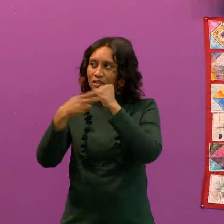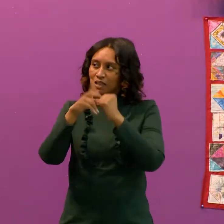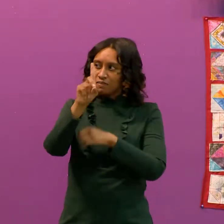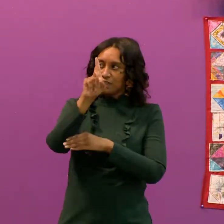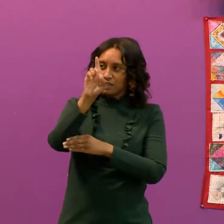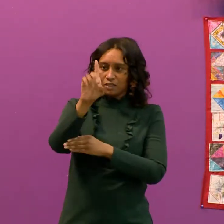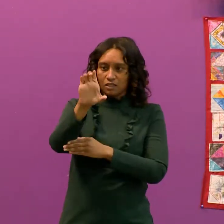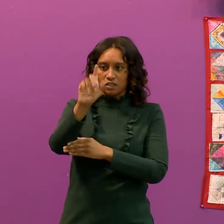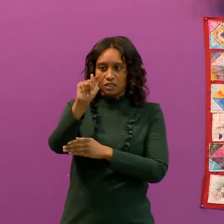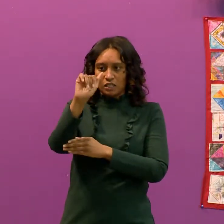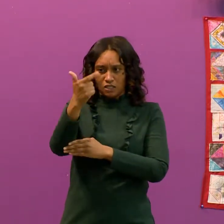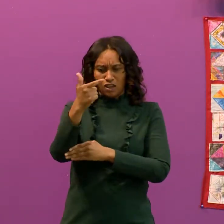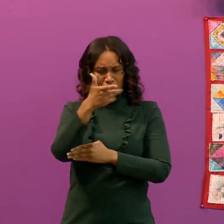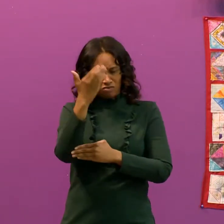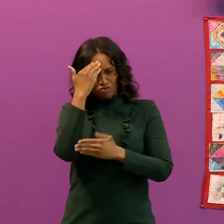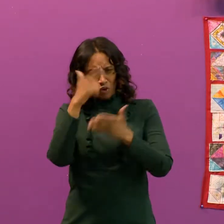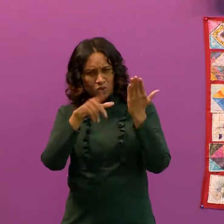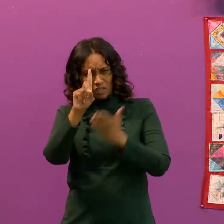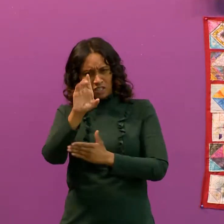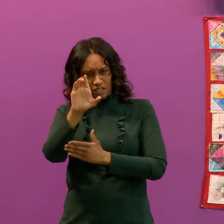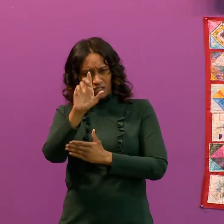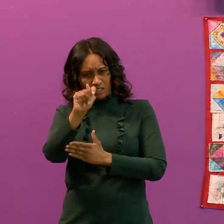everybody know what DC Tag is?